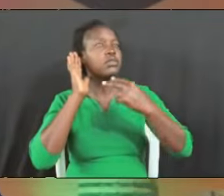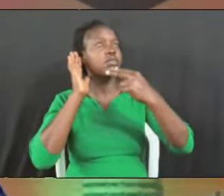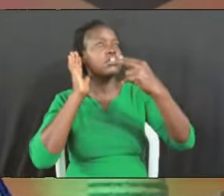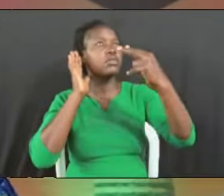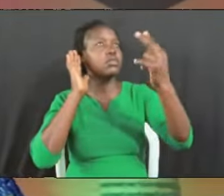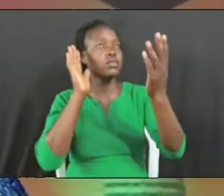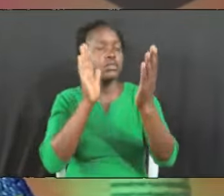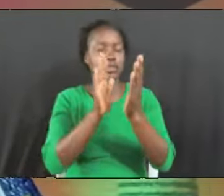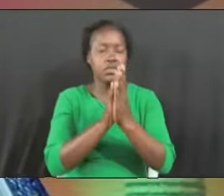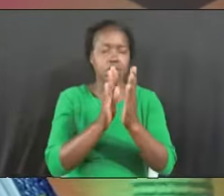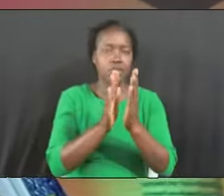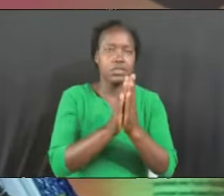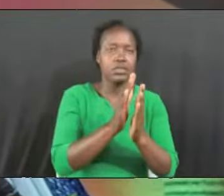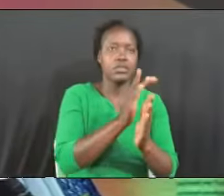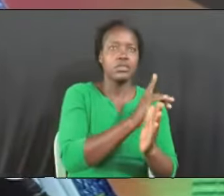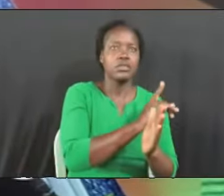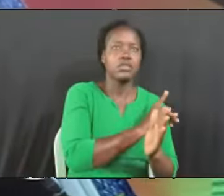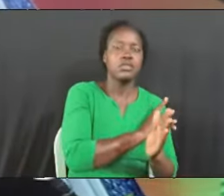praise the Lord.